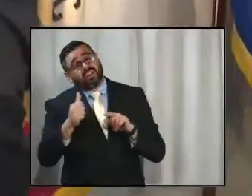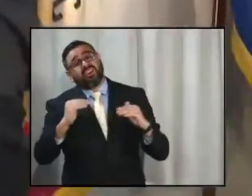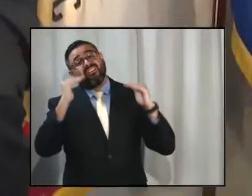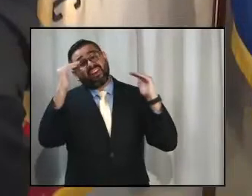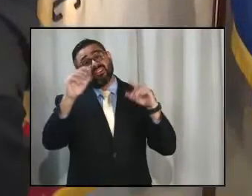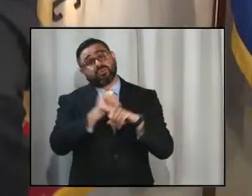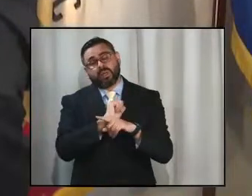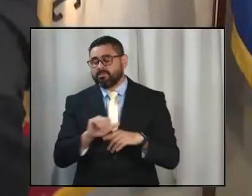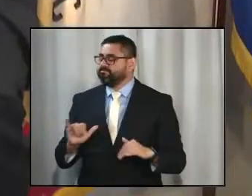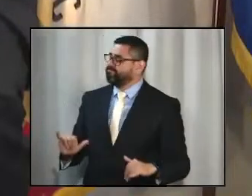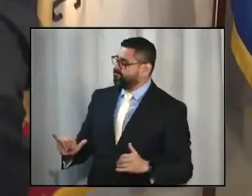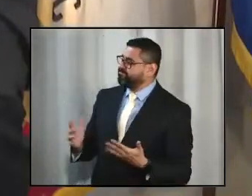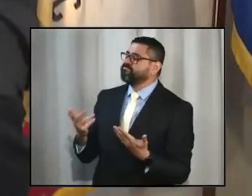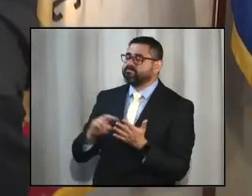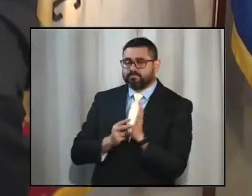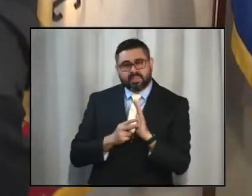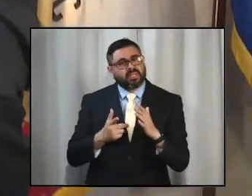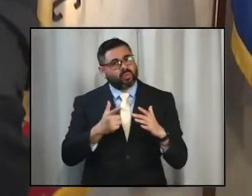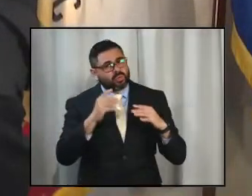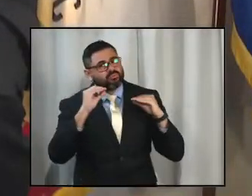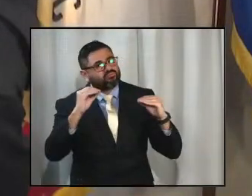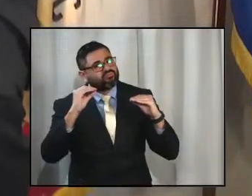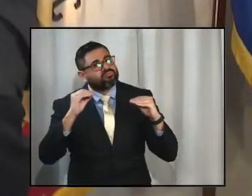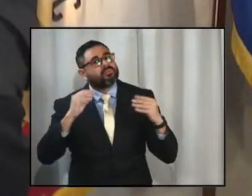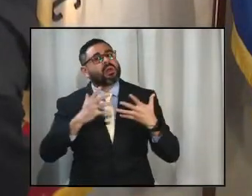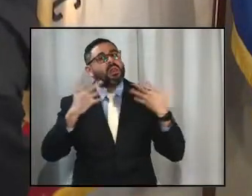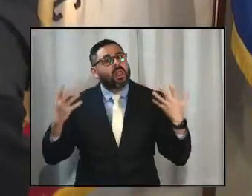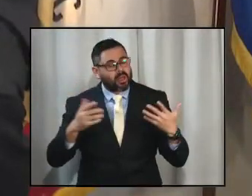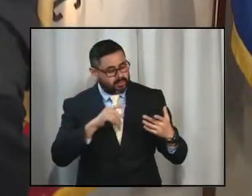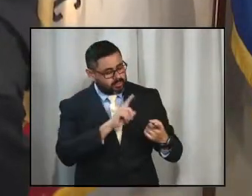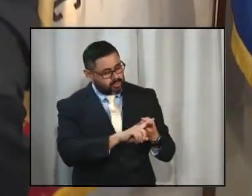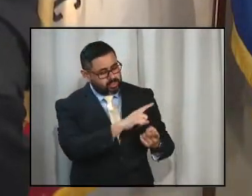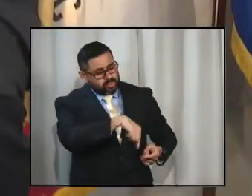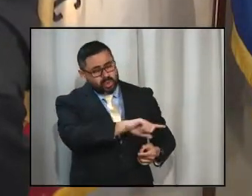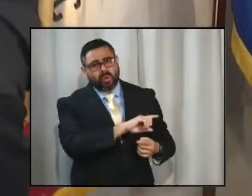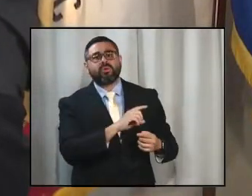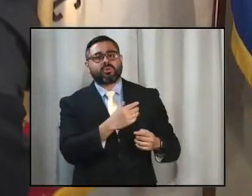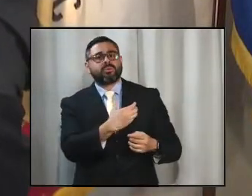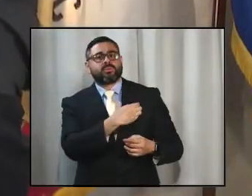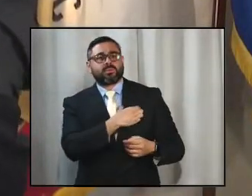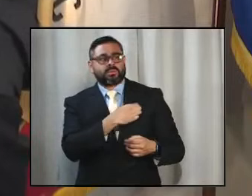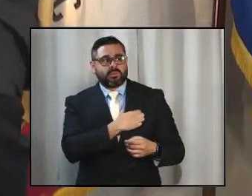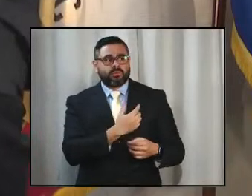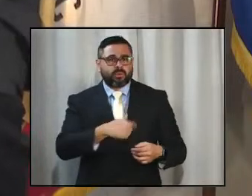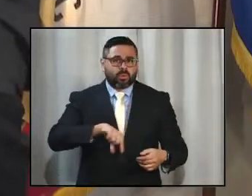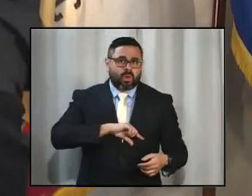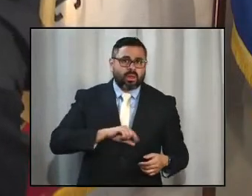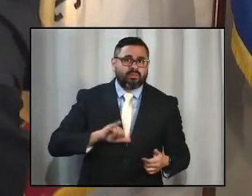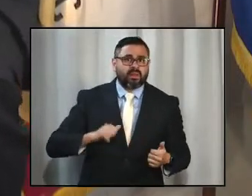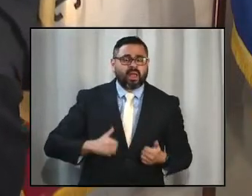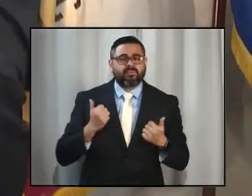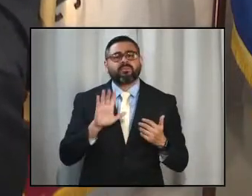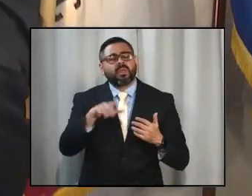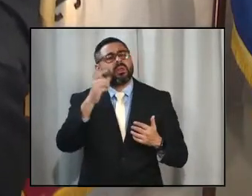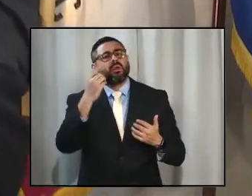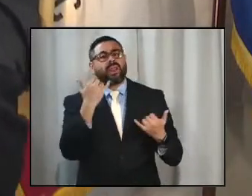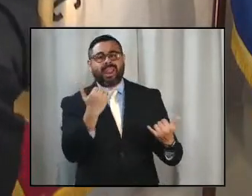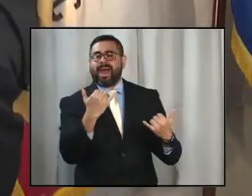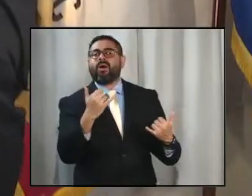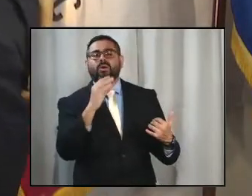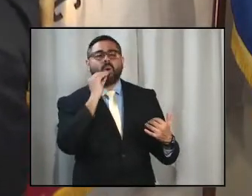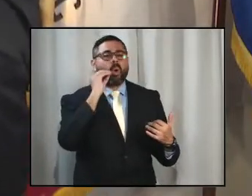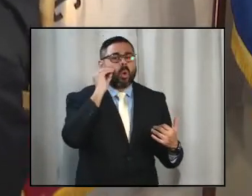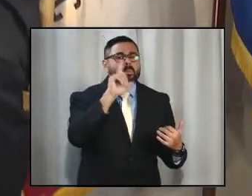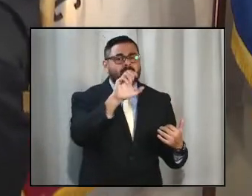of training. And, I'll just mention it. And we can't necessarily attribute this to the homeless issue, but we do